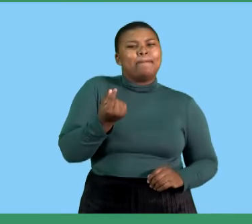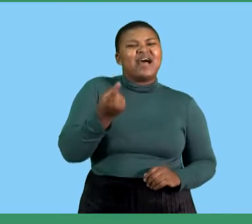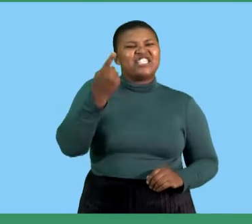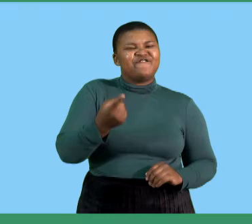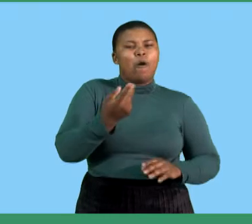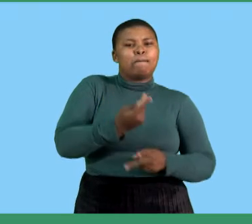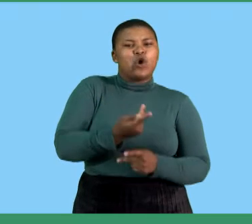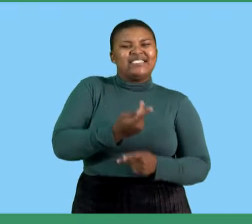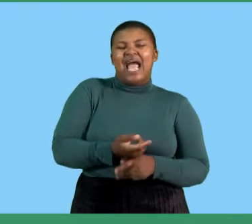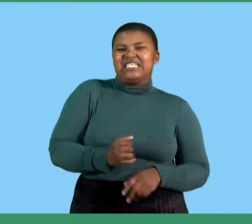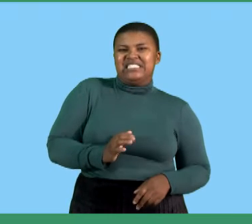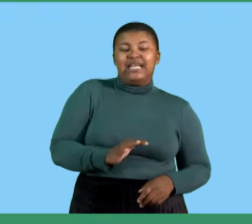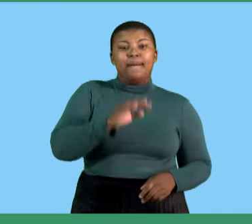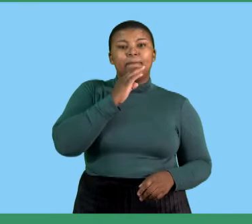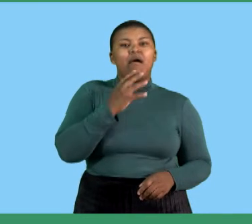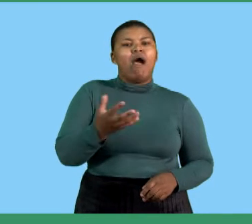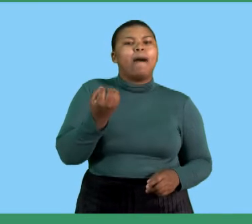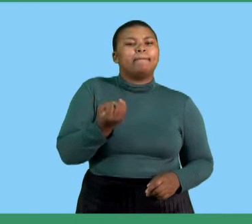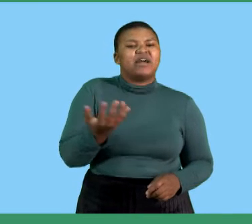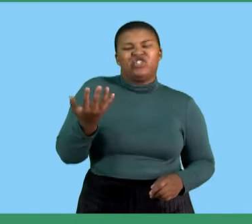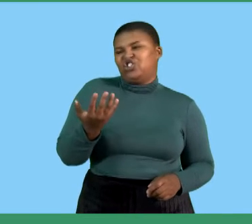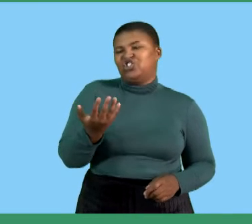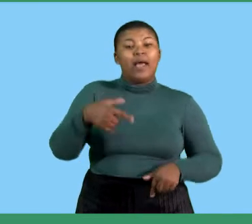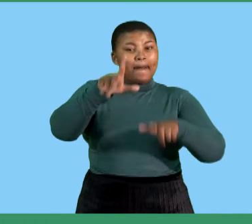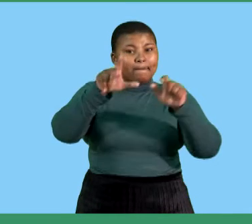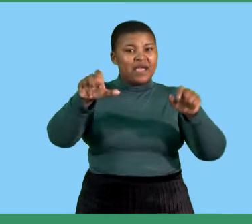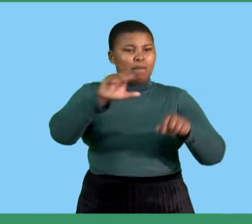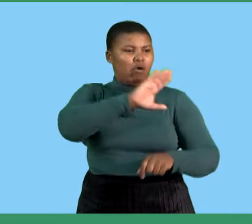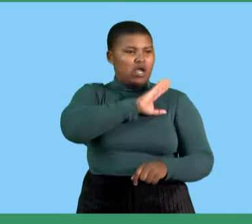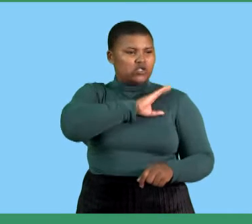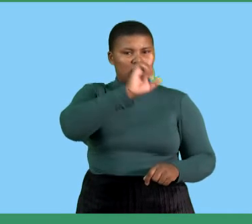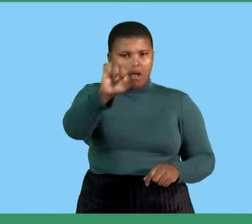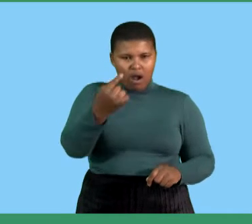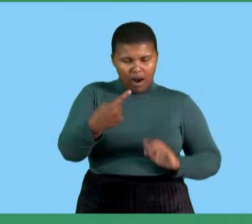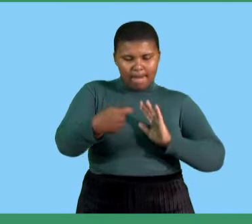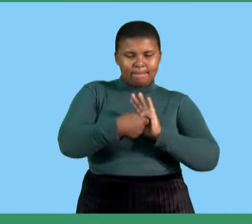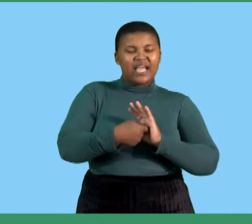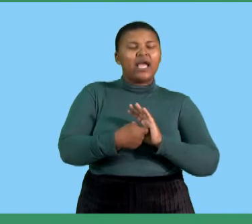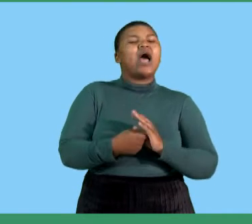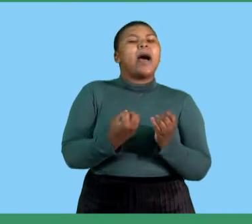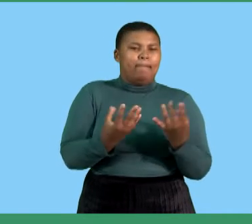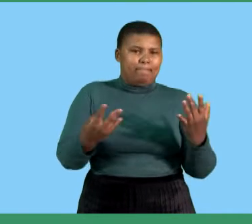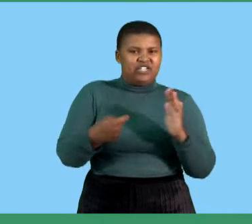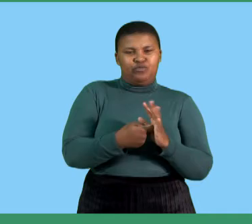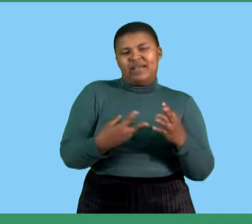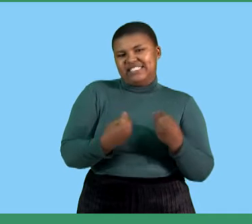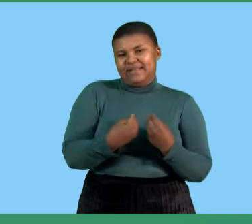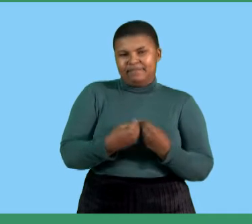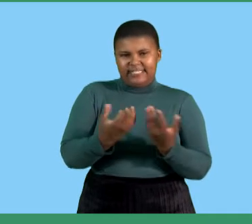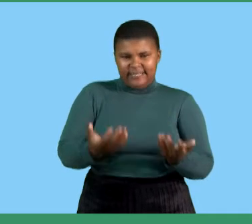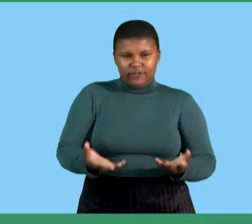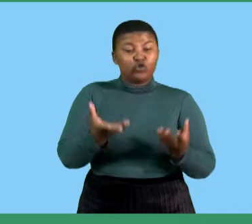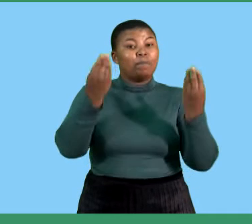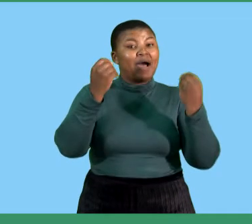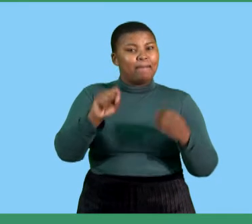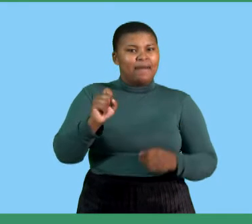of the product, which refers to the amount of money that must be paid by customers or by consumers to obtain